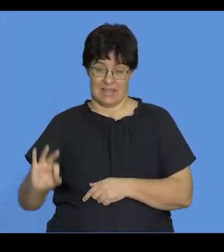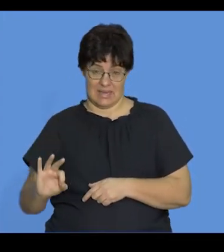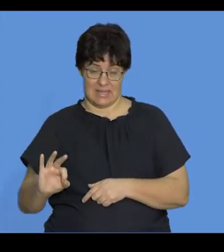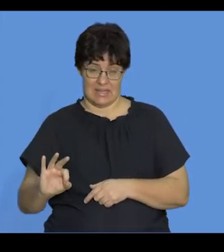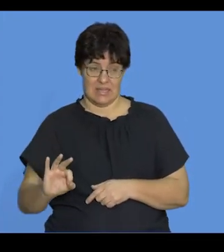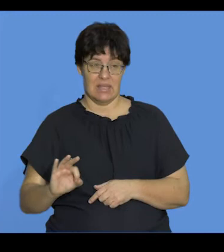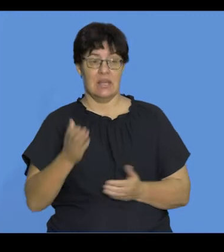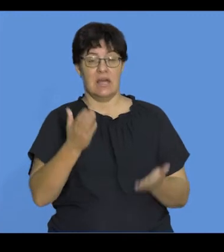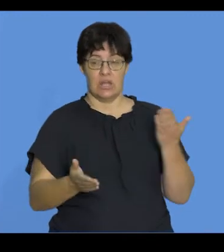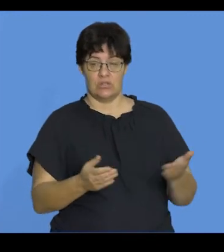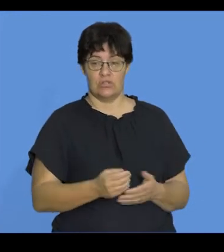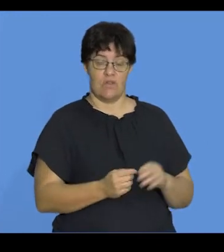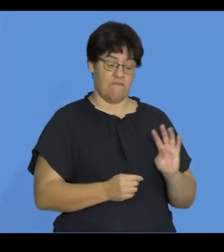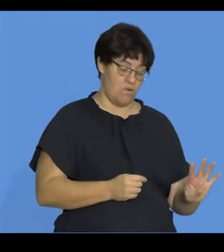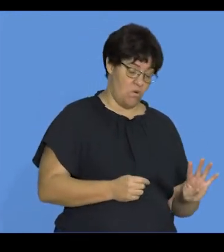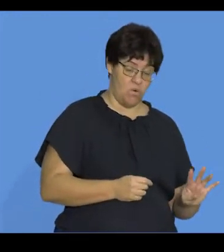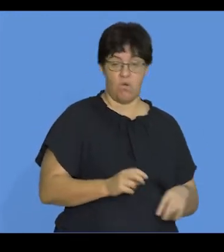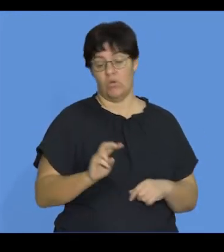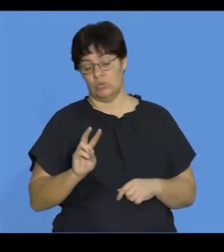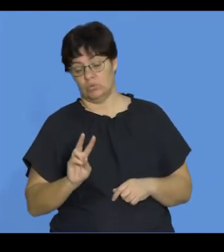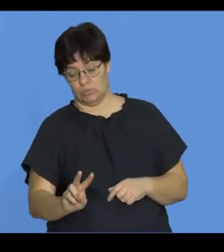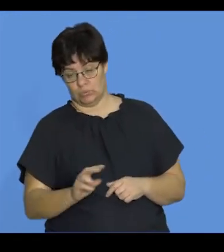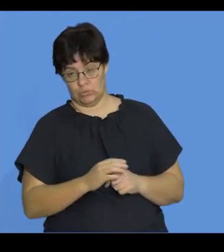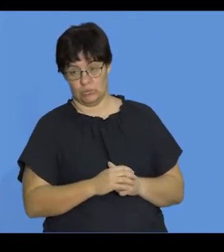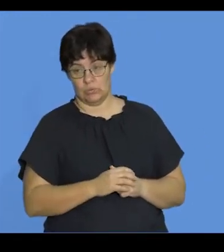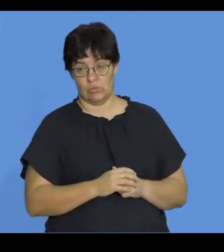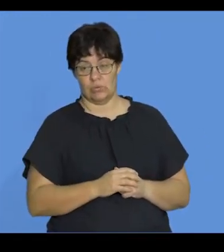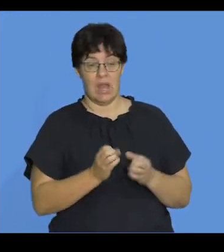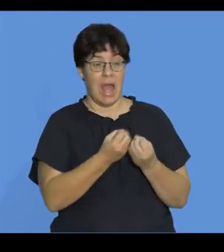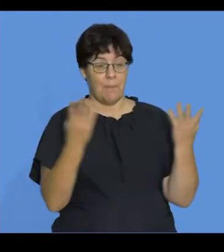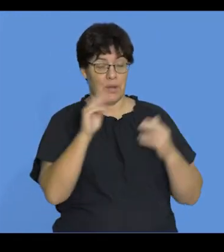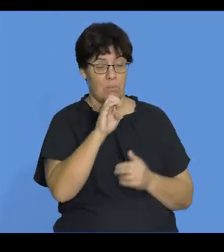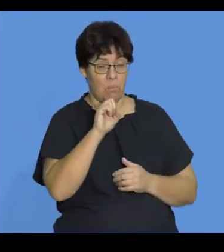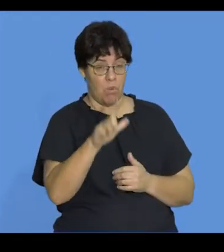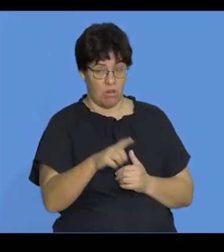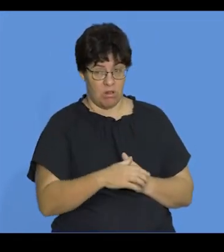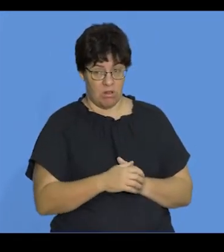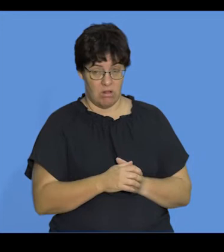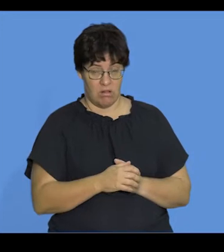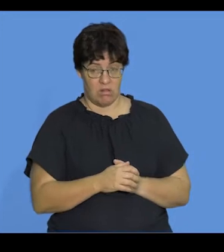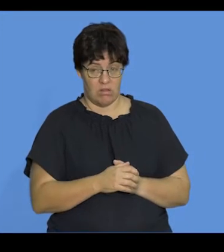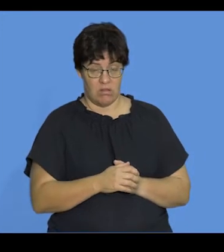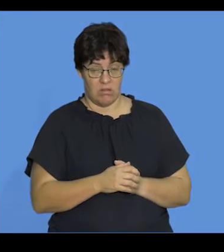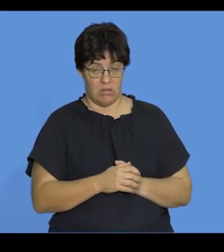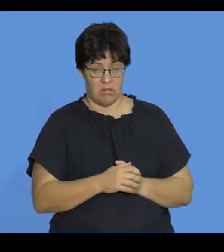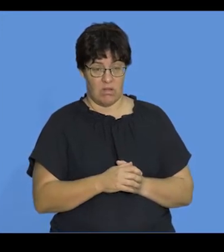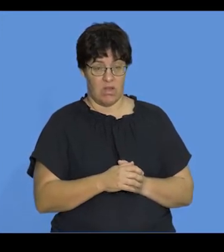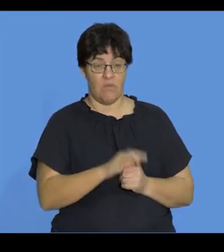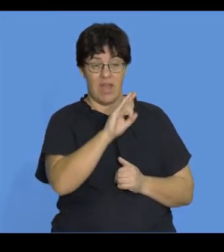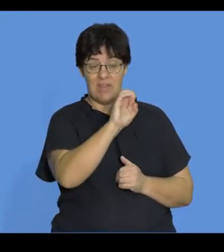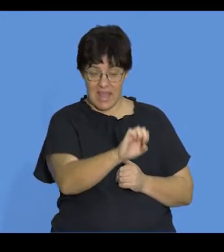Fe2Cl3, is the ratio is 4 produces 2, right? So how many moles of